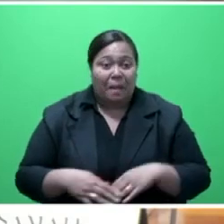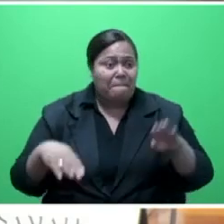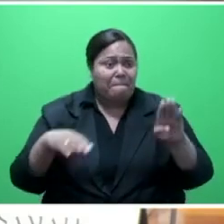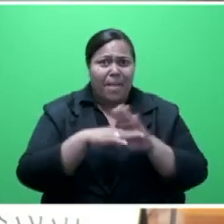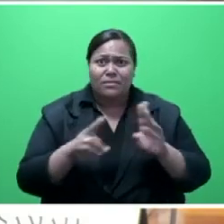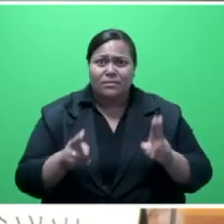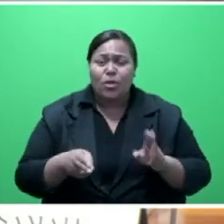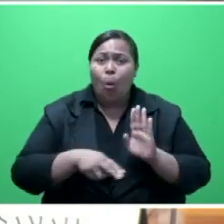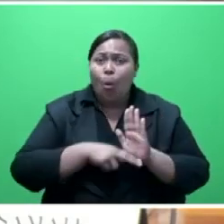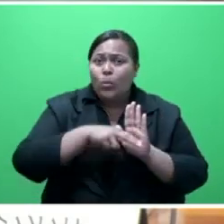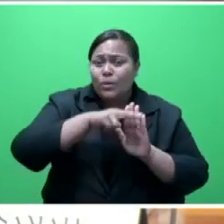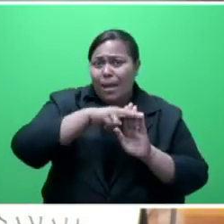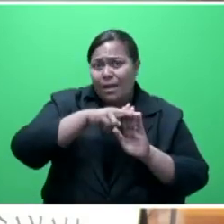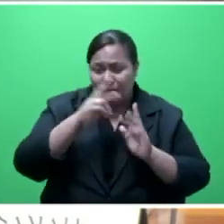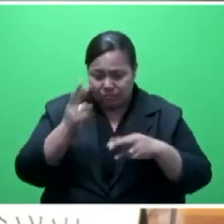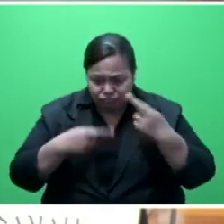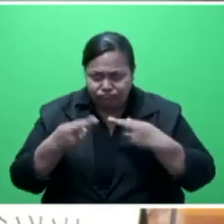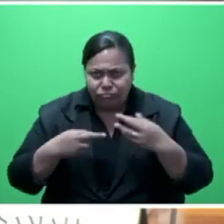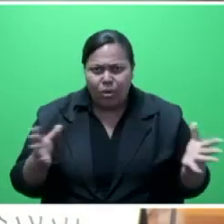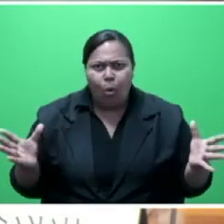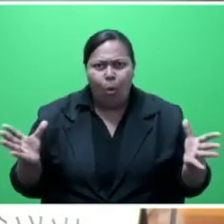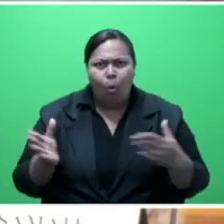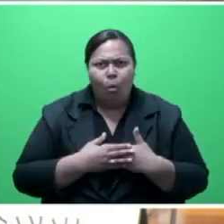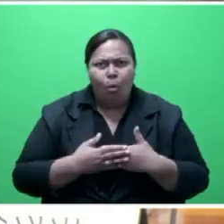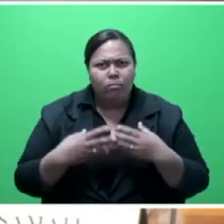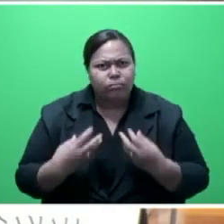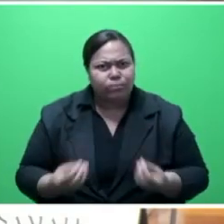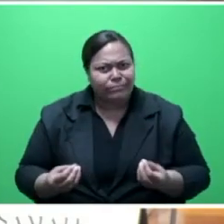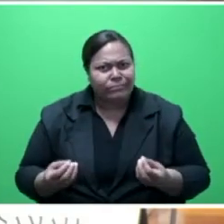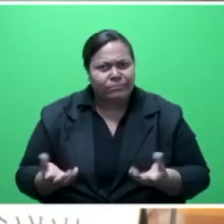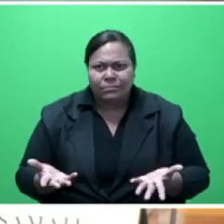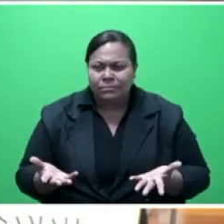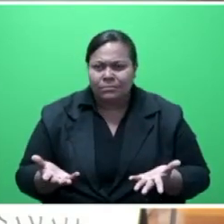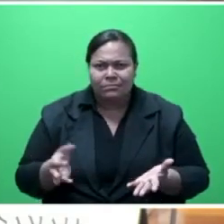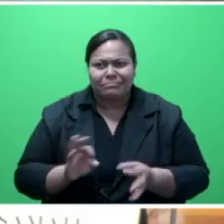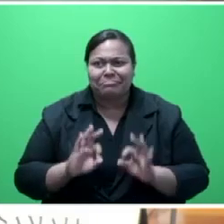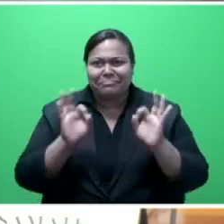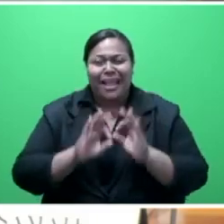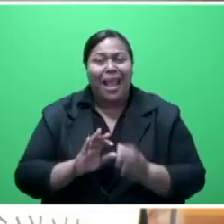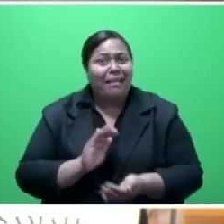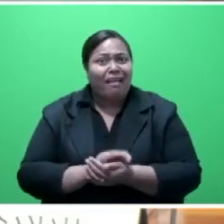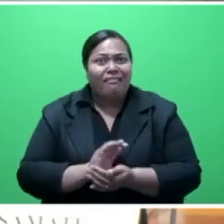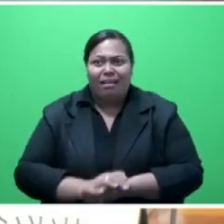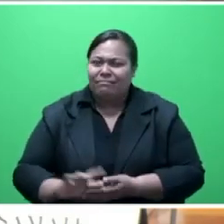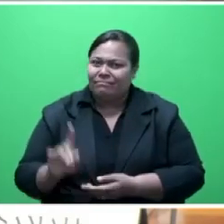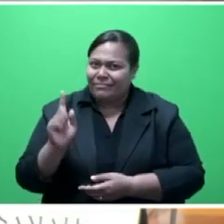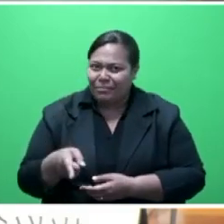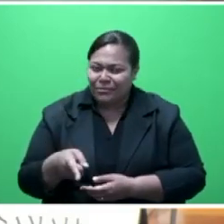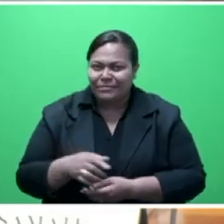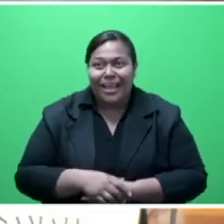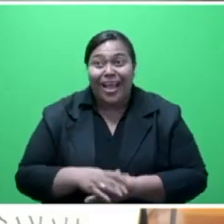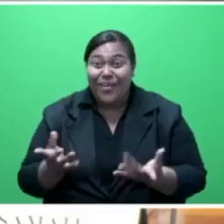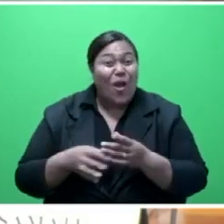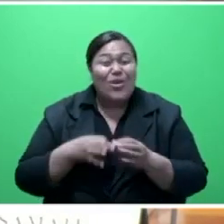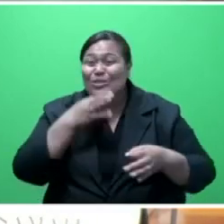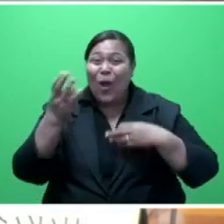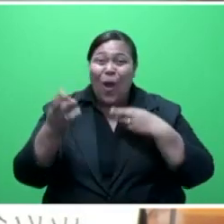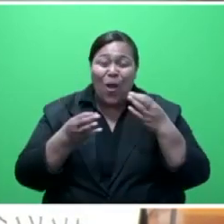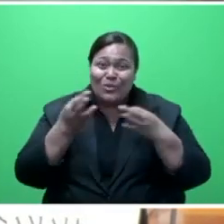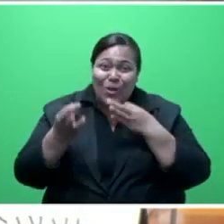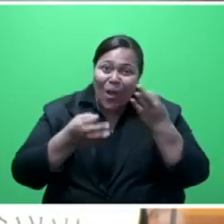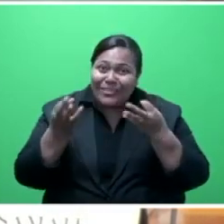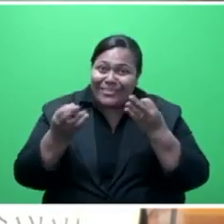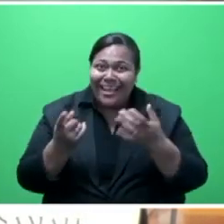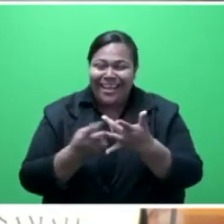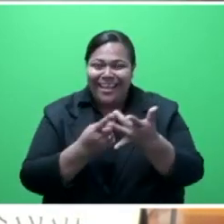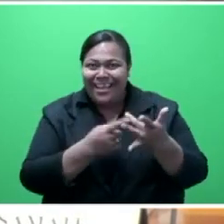and restaurants sat quiet, unfilled with familiar sounds of covers like Could You Be Loved, classics like, and my personal favorite, So